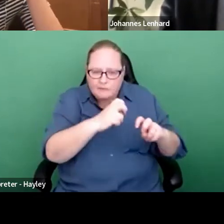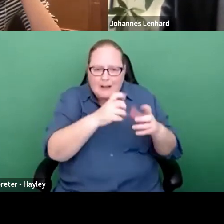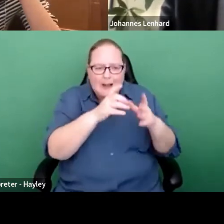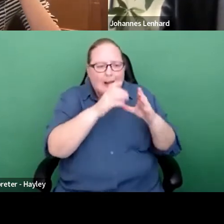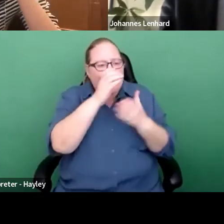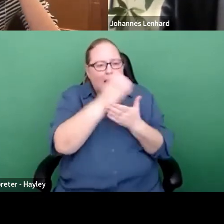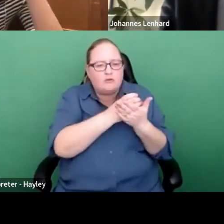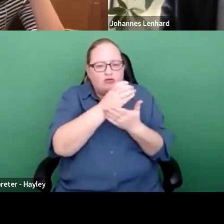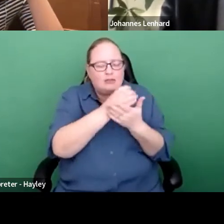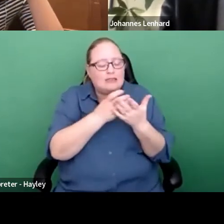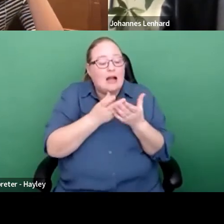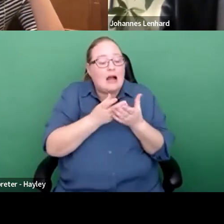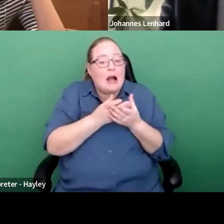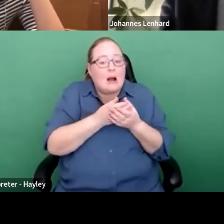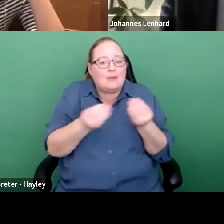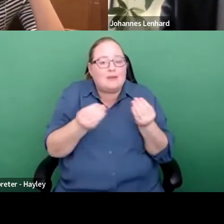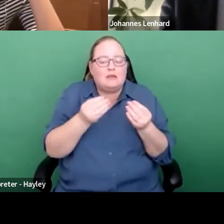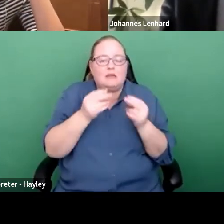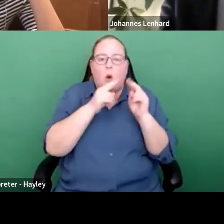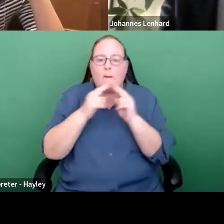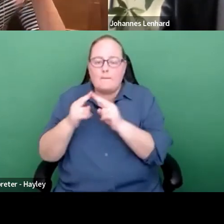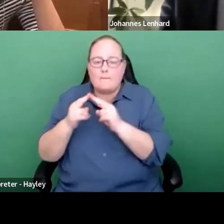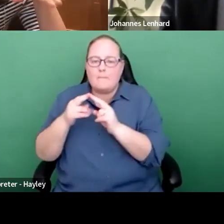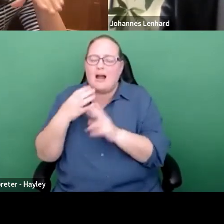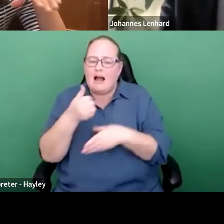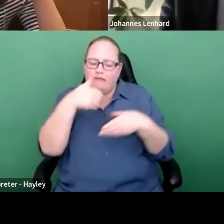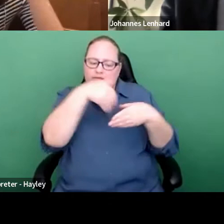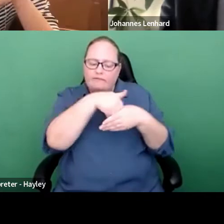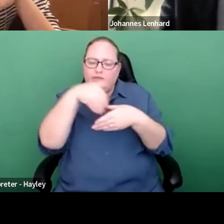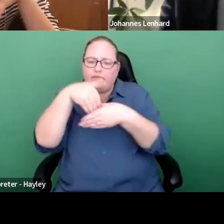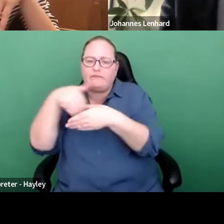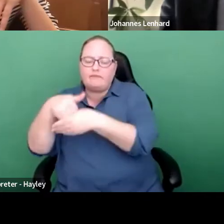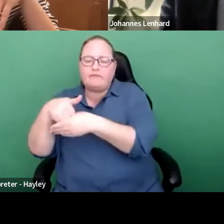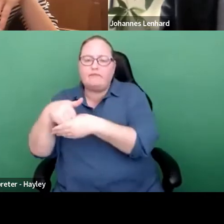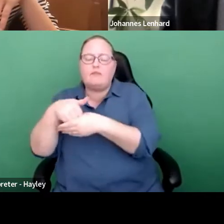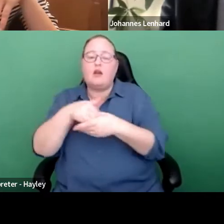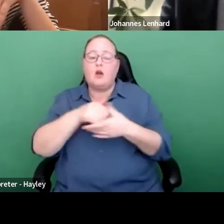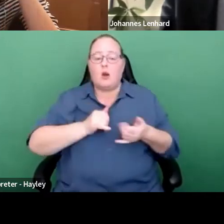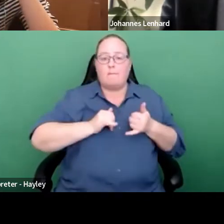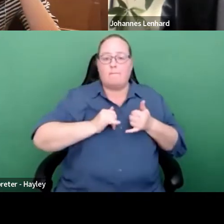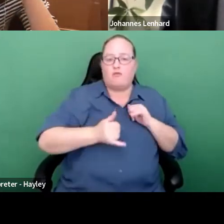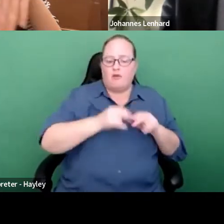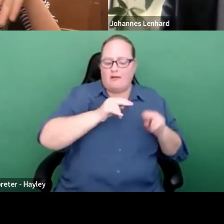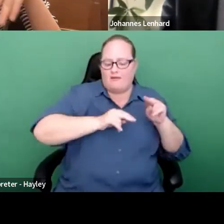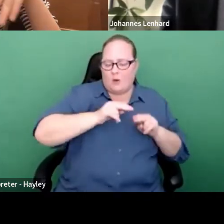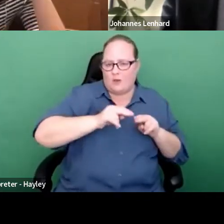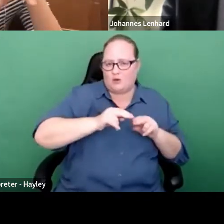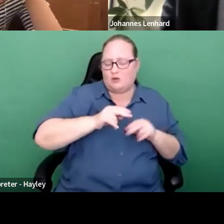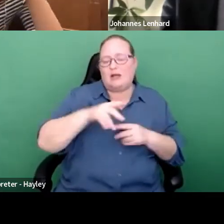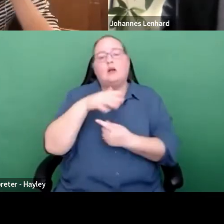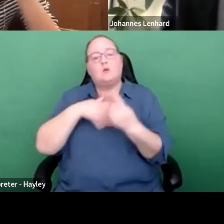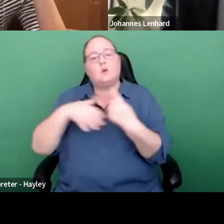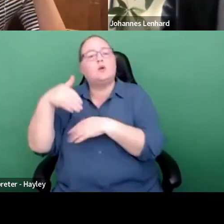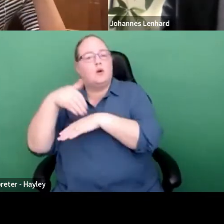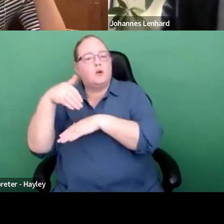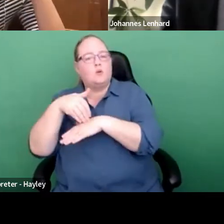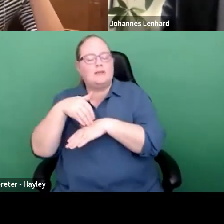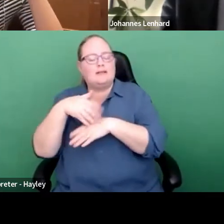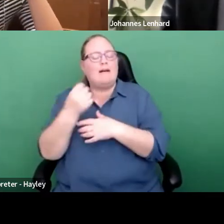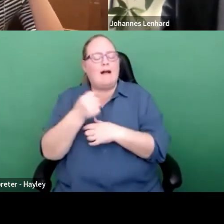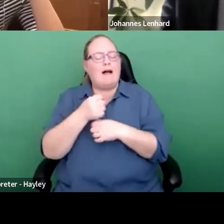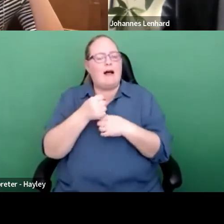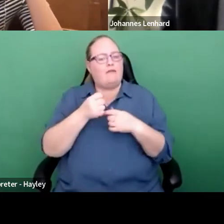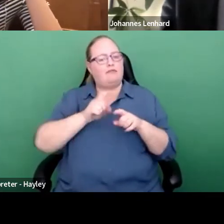empty homes have concomitant different moral evaluations and social consequences. This is why I shifted away